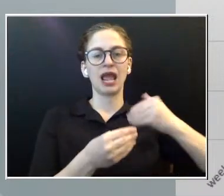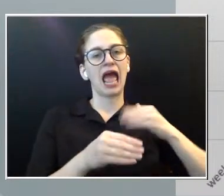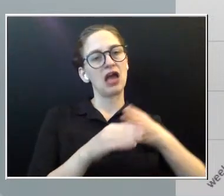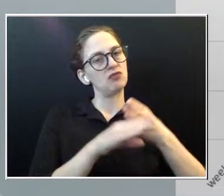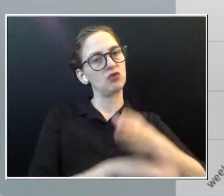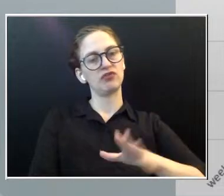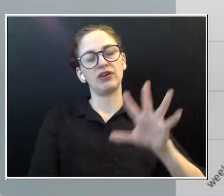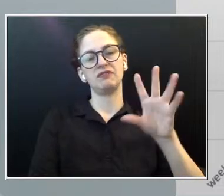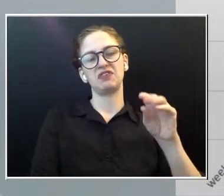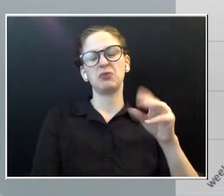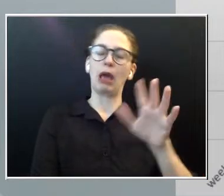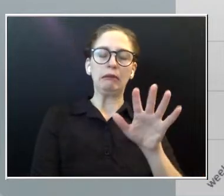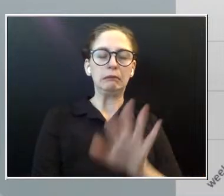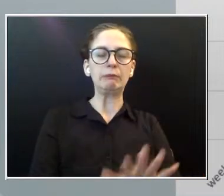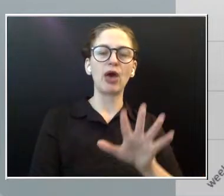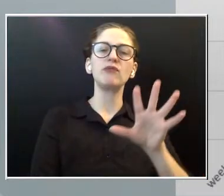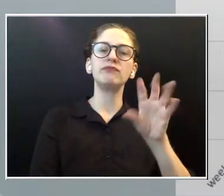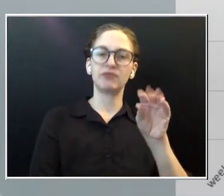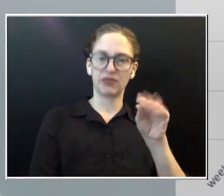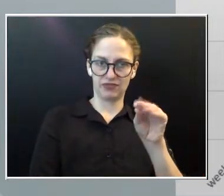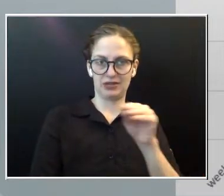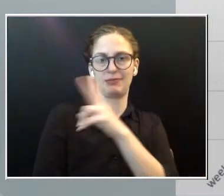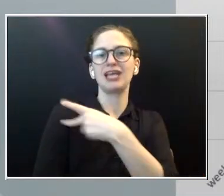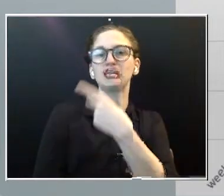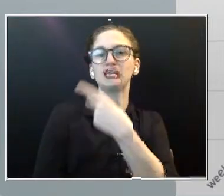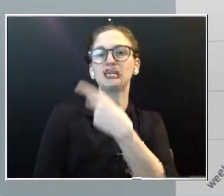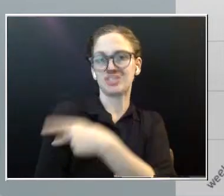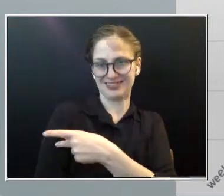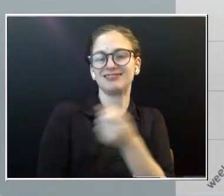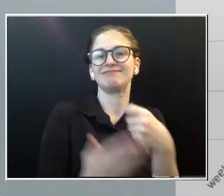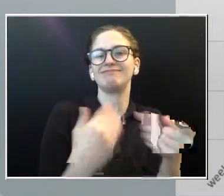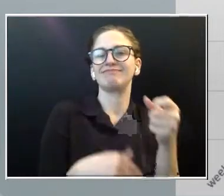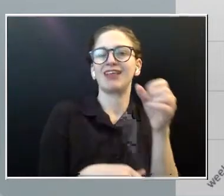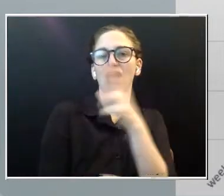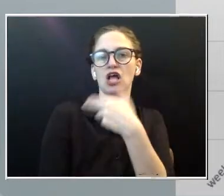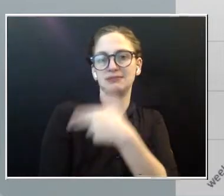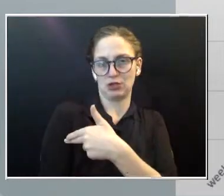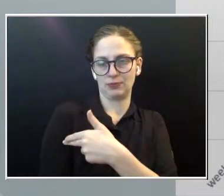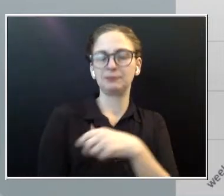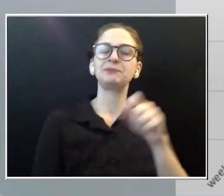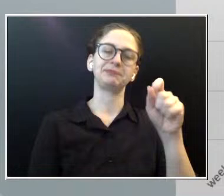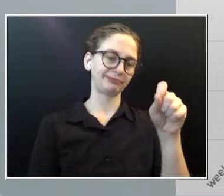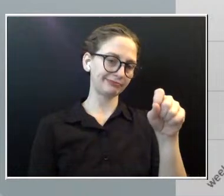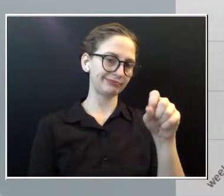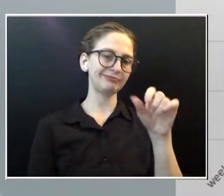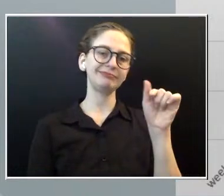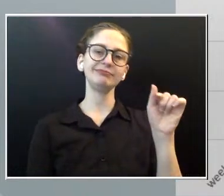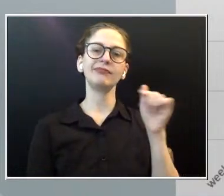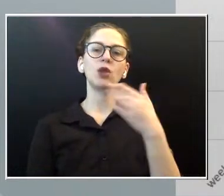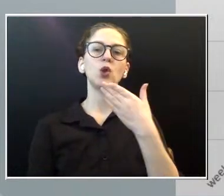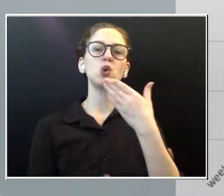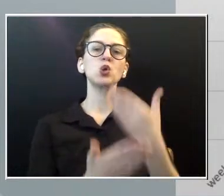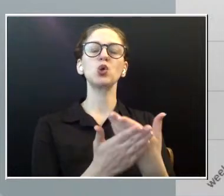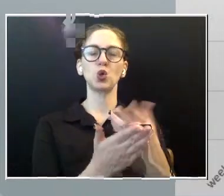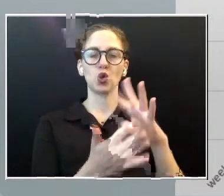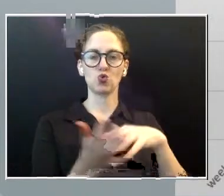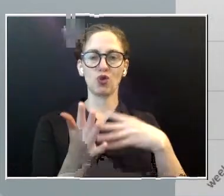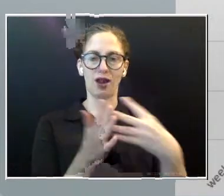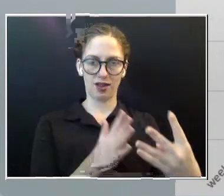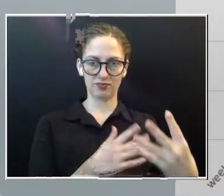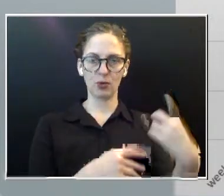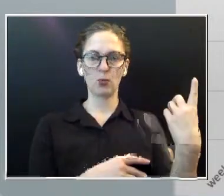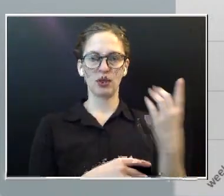patients in the hospital with one of those. I think this is a really good graph. This was put together by one of our infection prevention nurses, Melanie